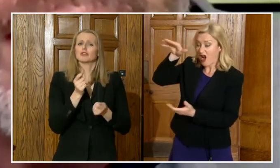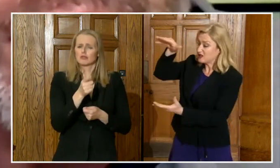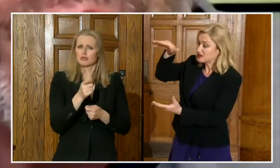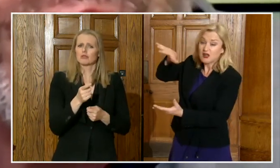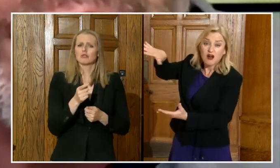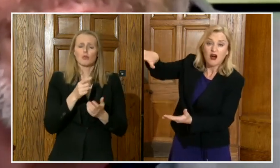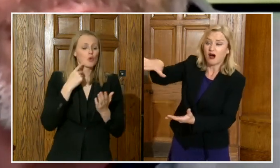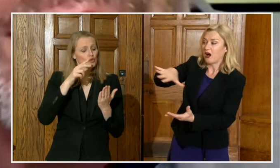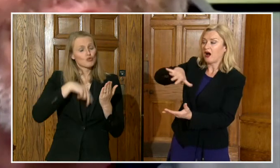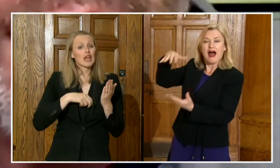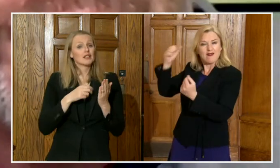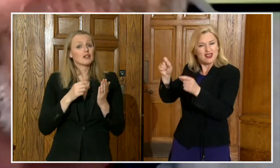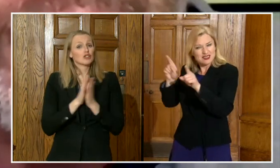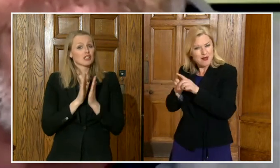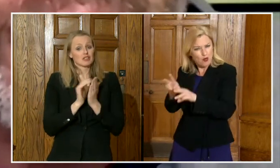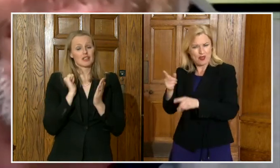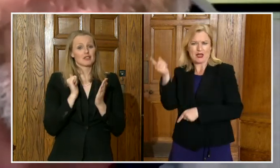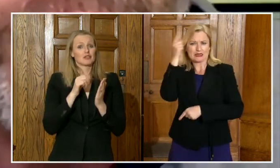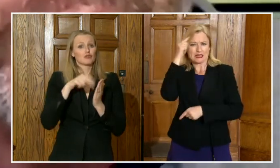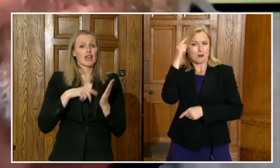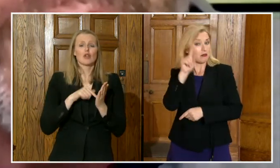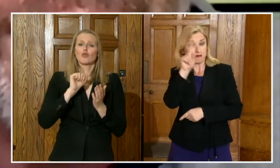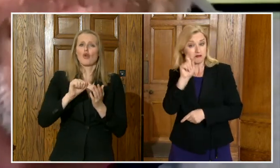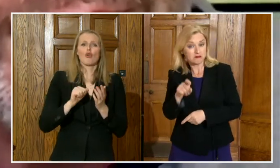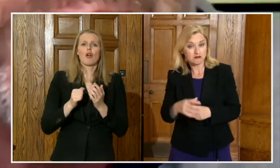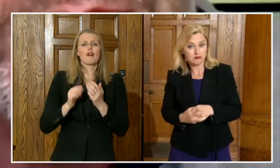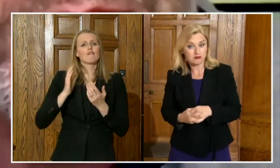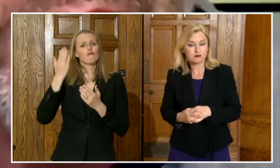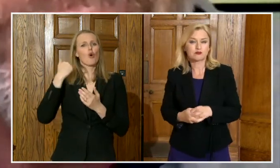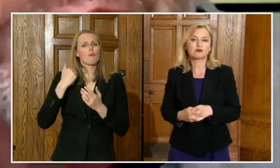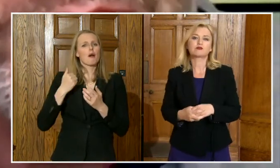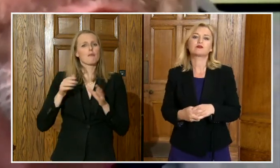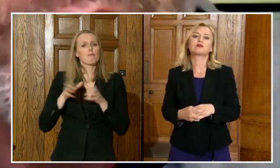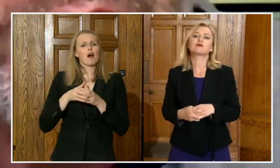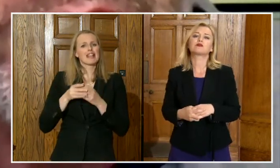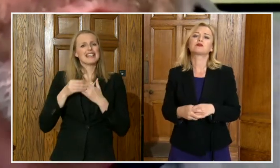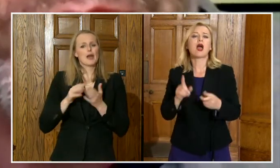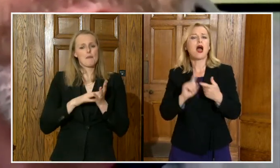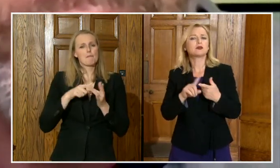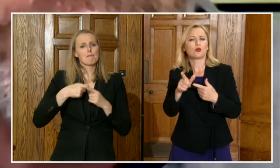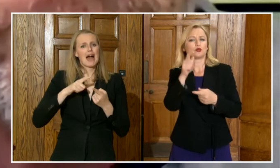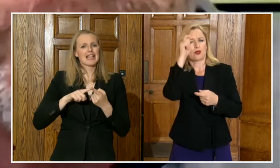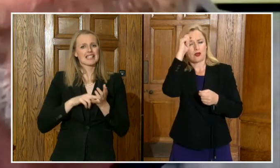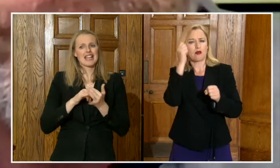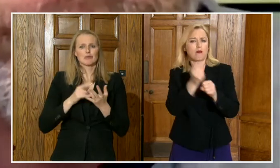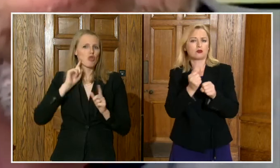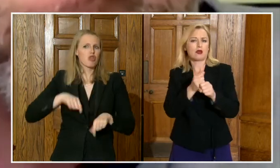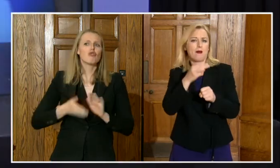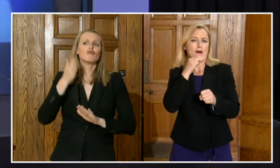he read the news on Sunday in regard to his party colleague and former party leader Mike Nesbitt's actions in terms of the lockdown.